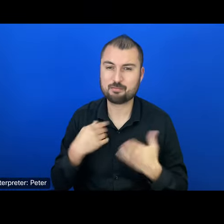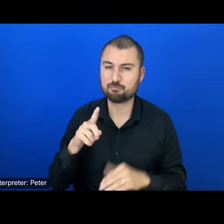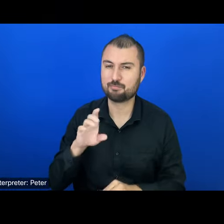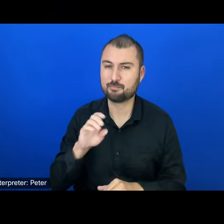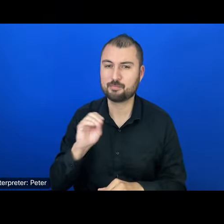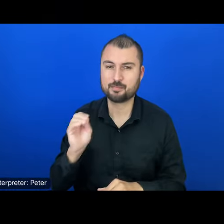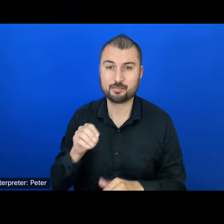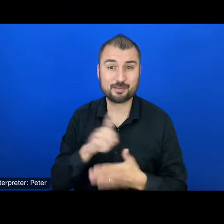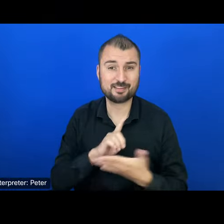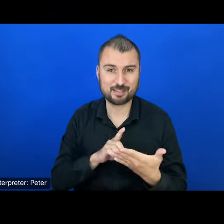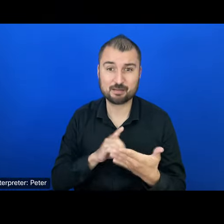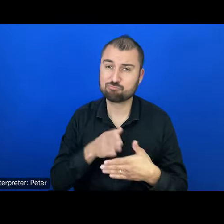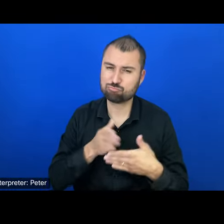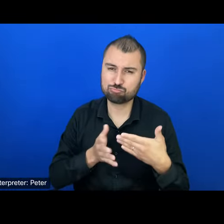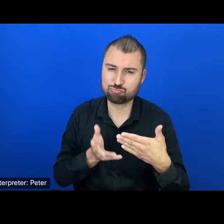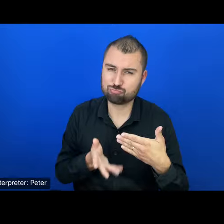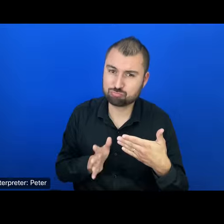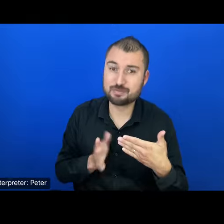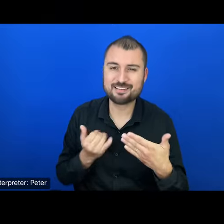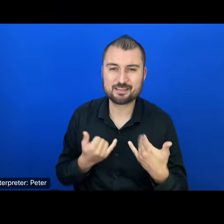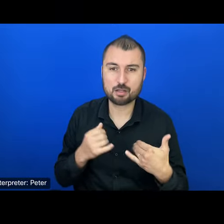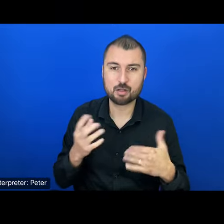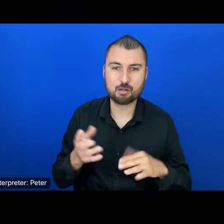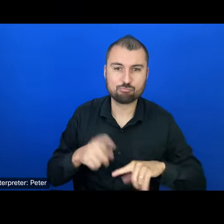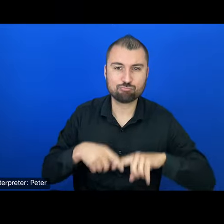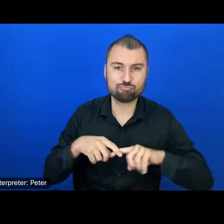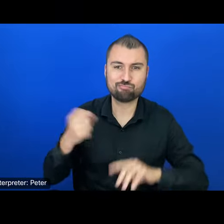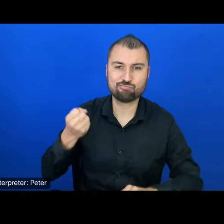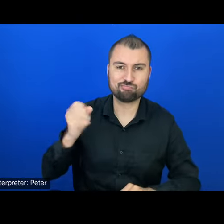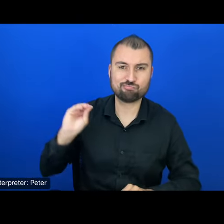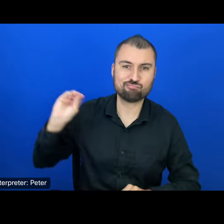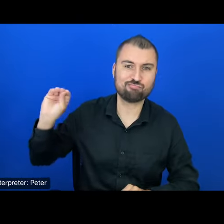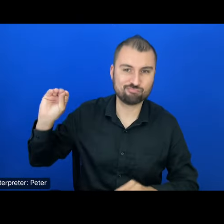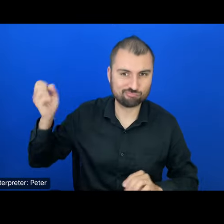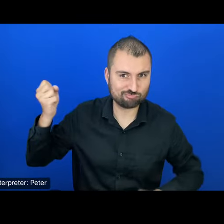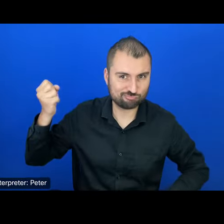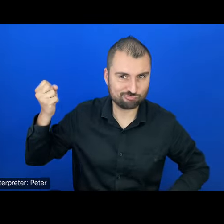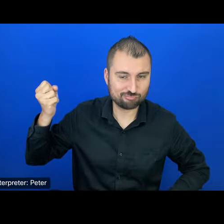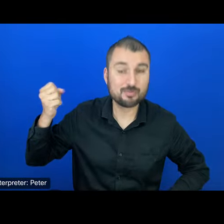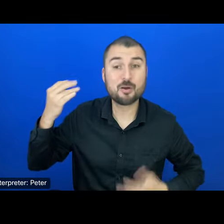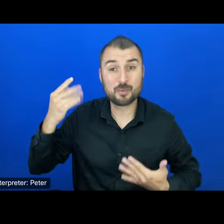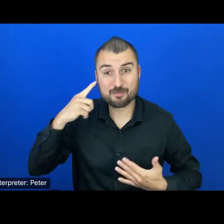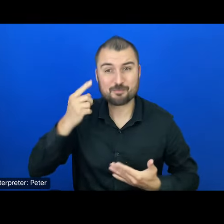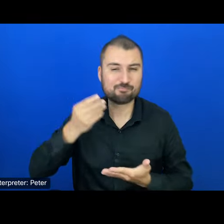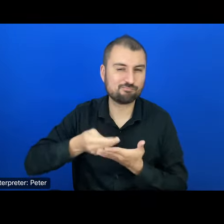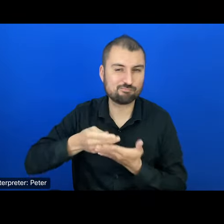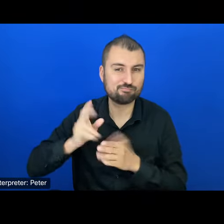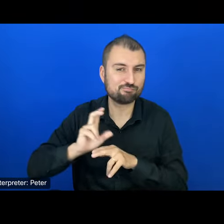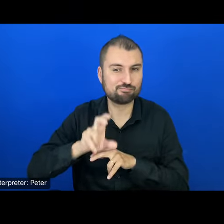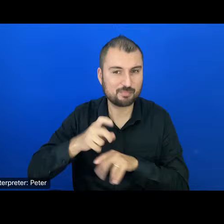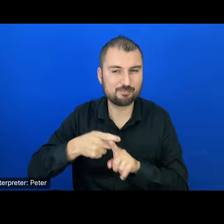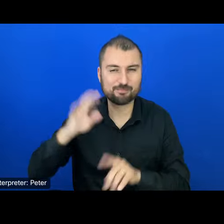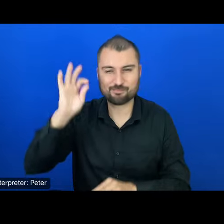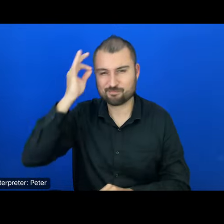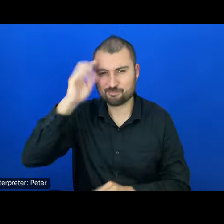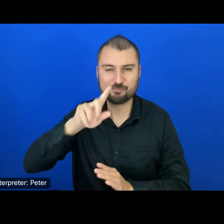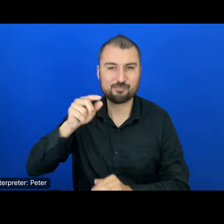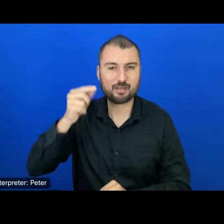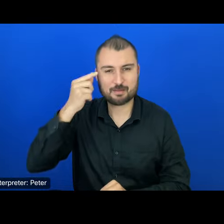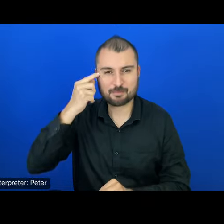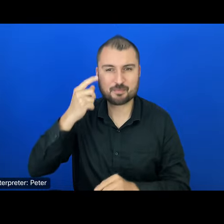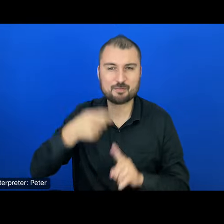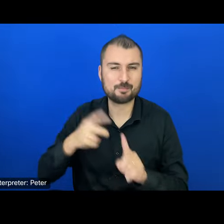is complete, and it's essentially on the shelf right now awaiting funds to be appropriated from the federal government, from the